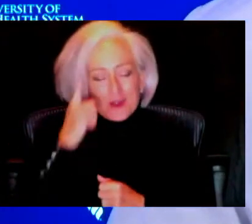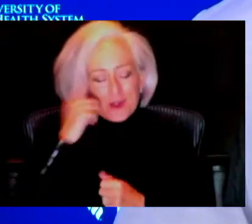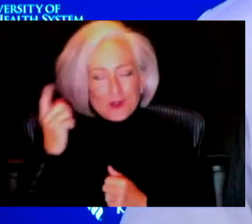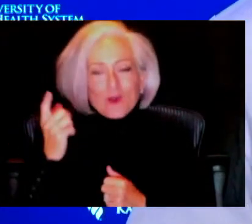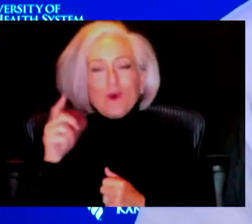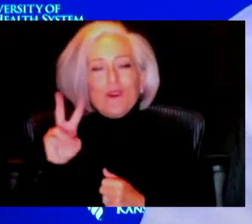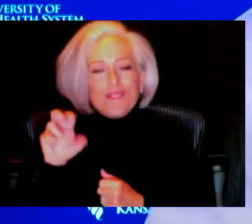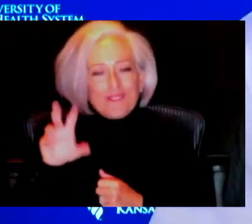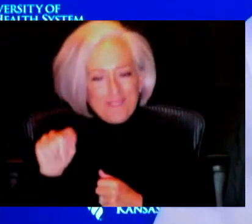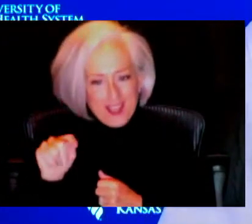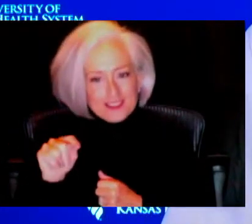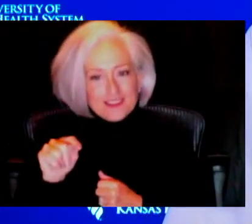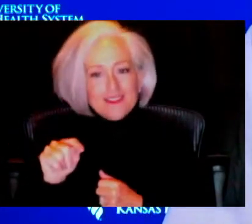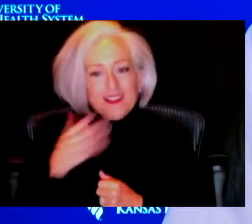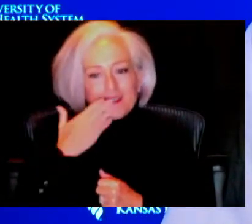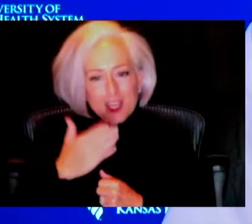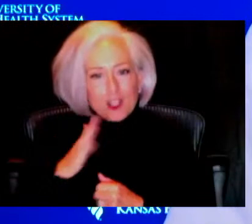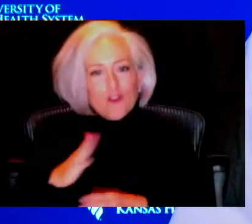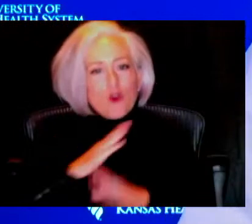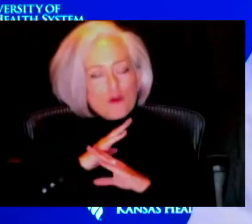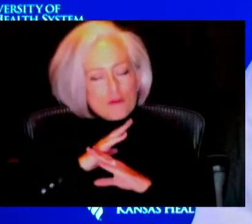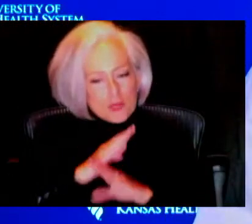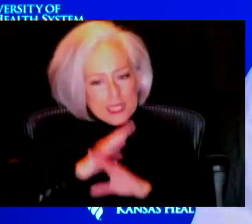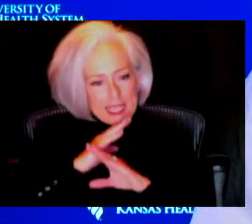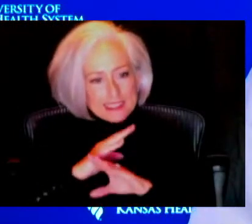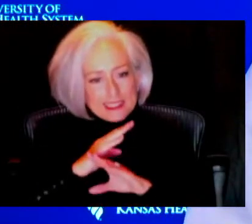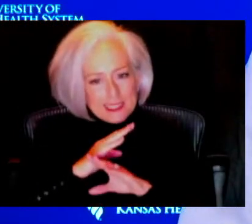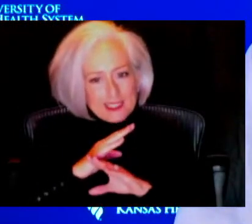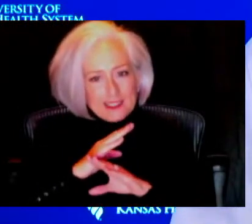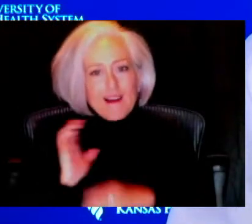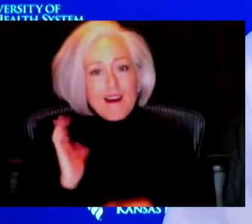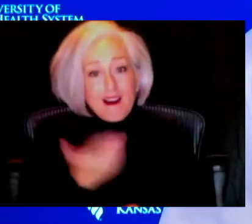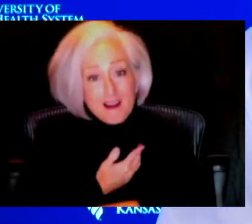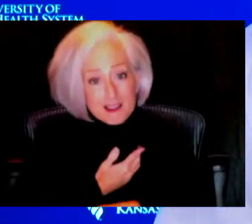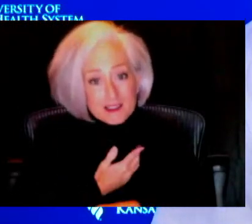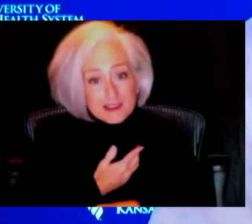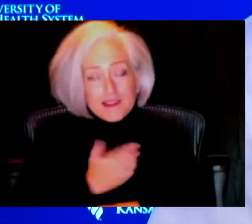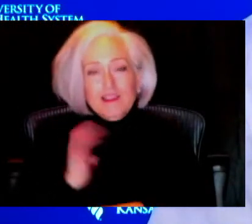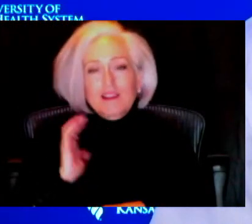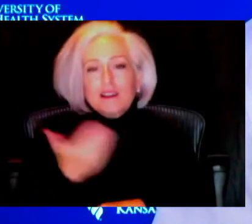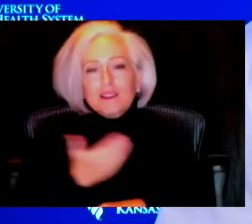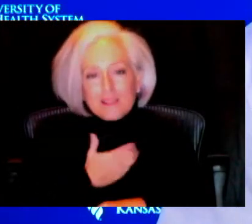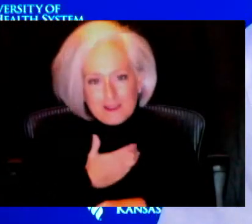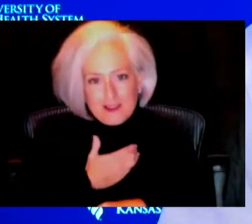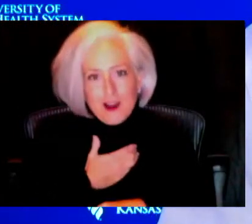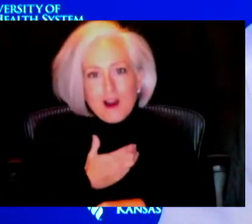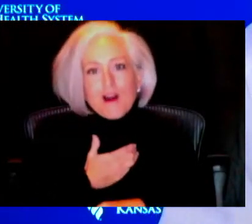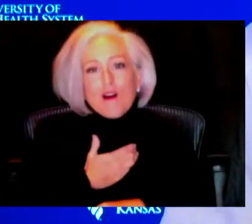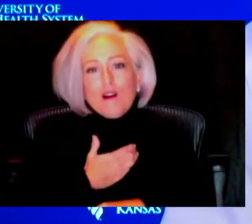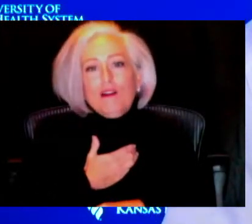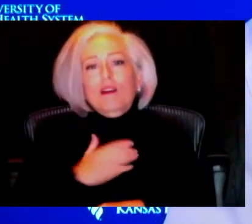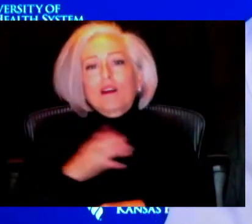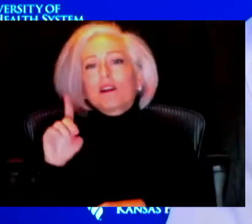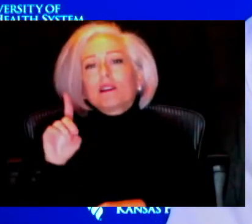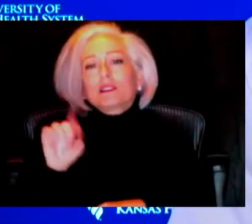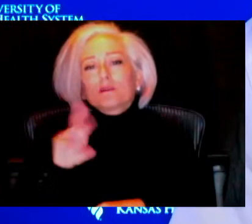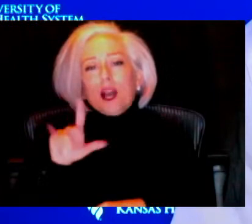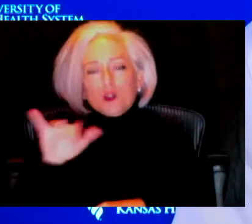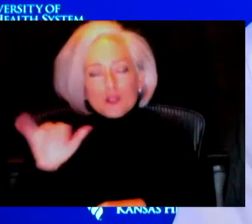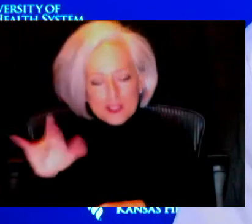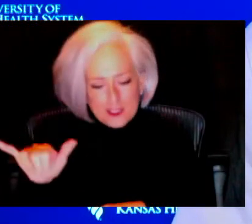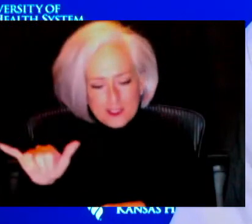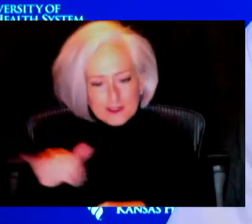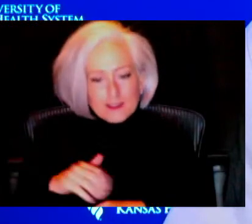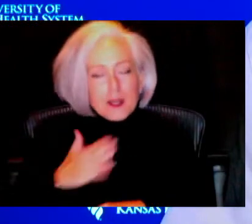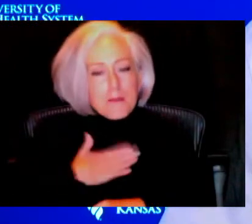you for protecting us, protecting our democracy. My grandpas were serving in World War